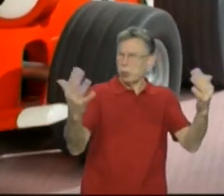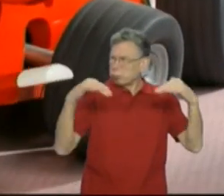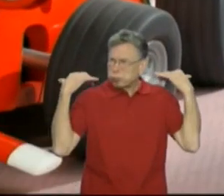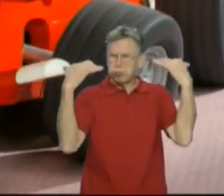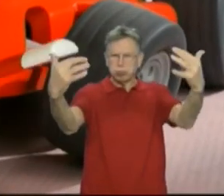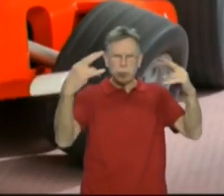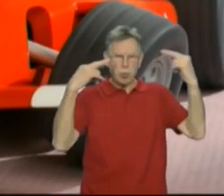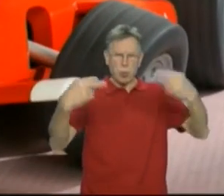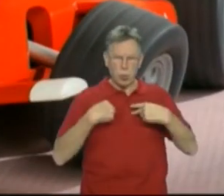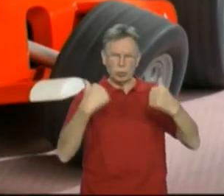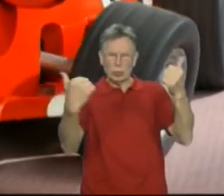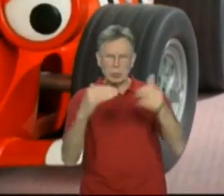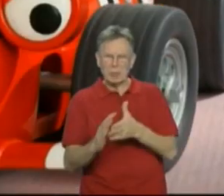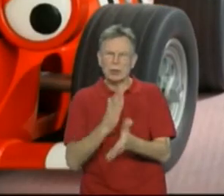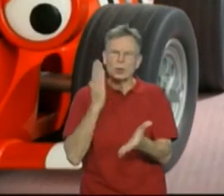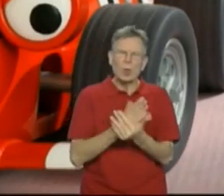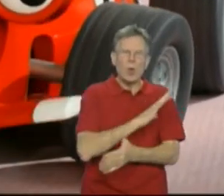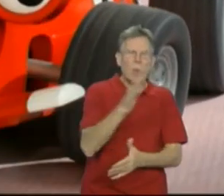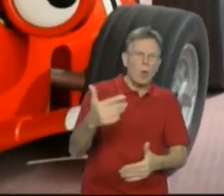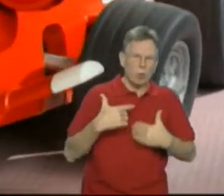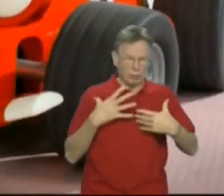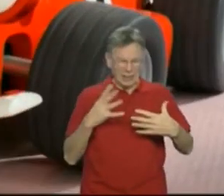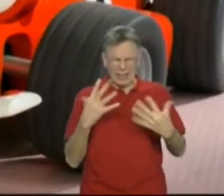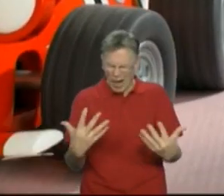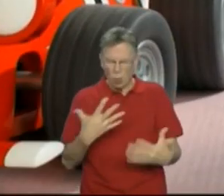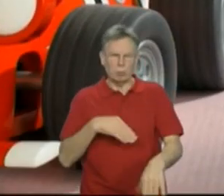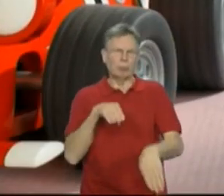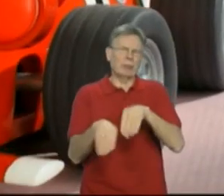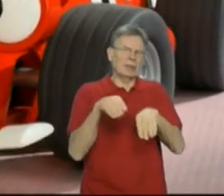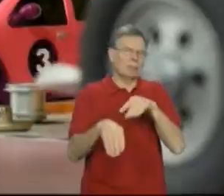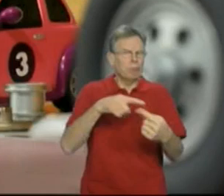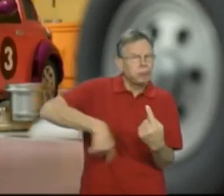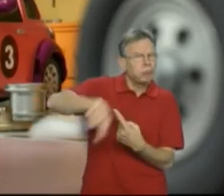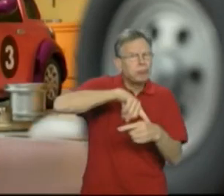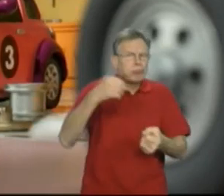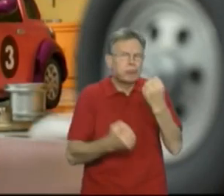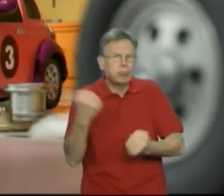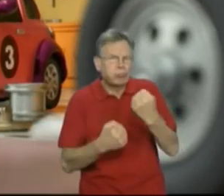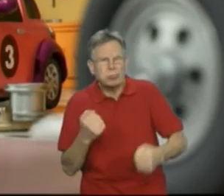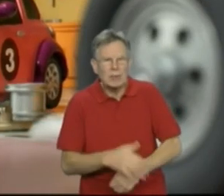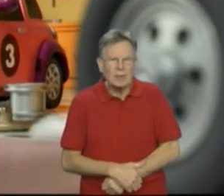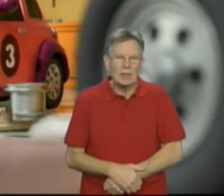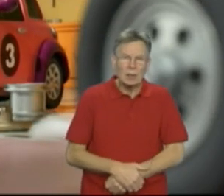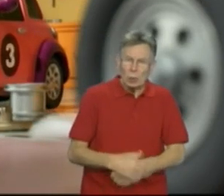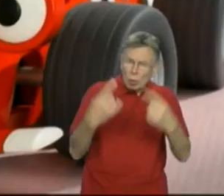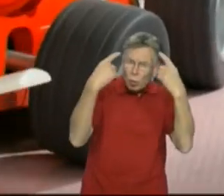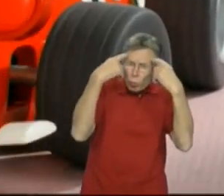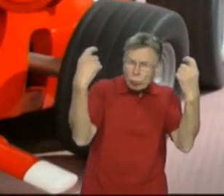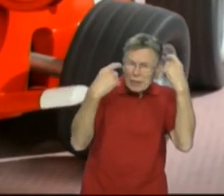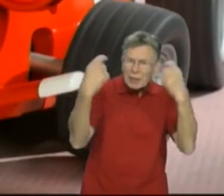good show for the crowds. But just to make sure, I'm going to have a practice lap. Did Big Chris say it was